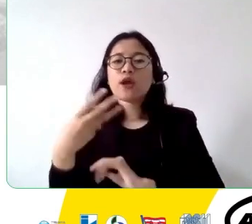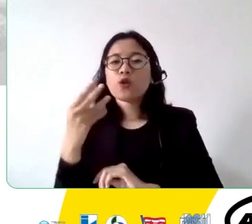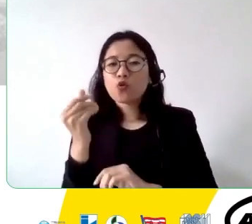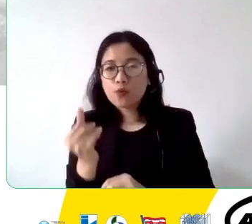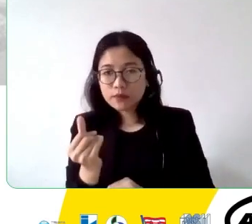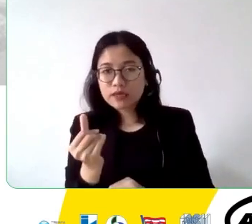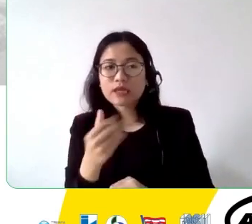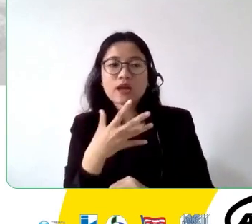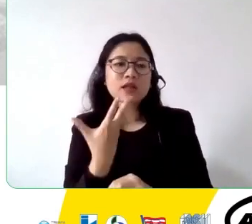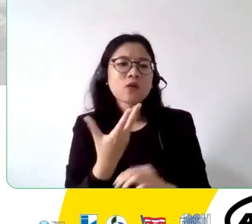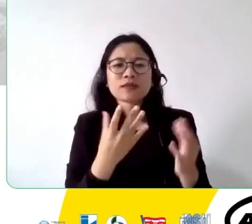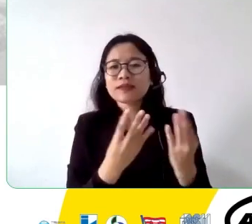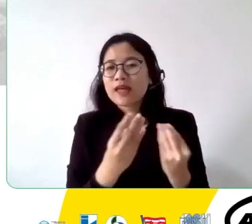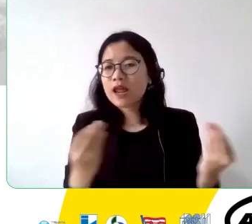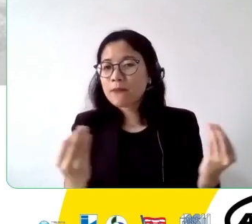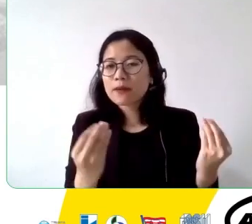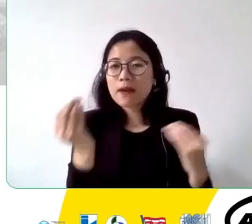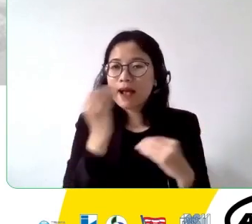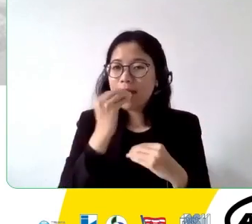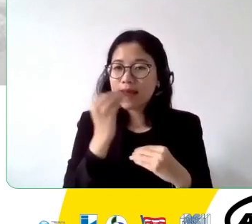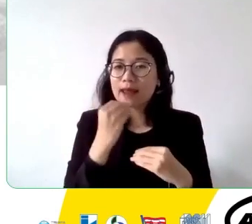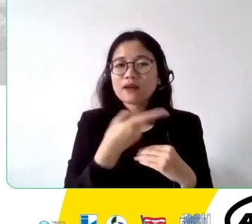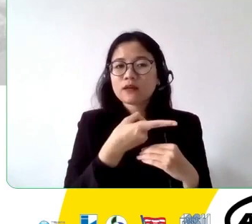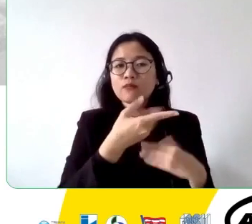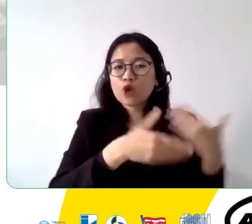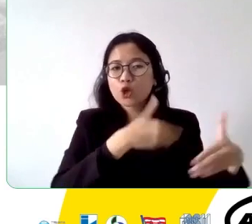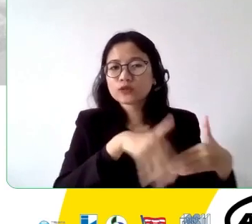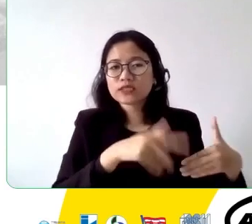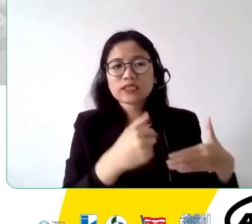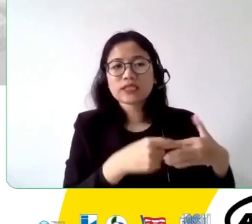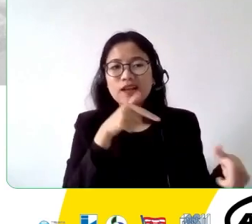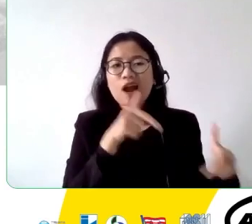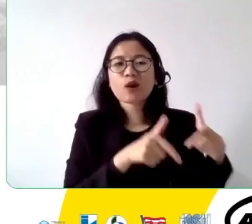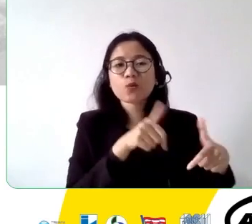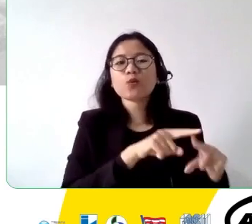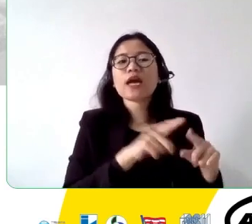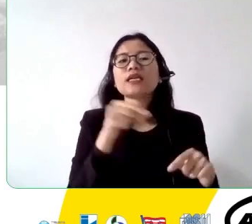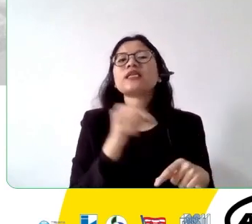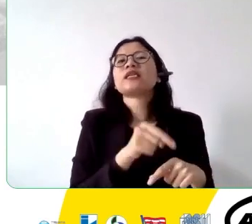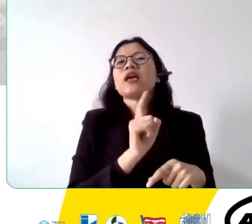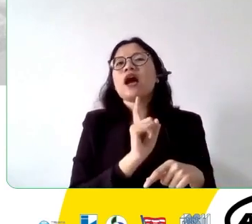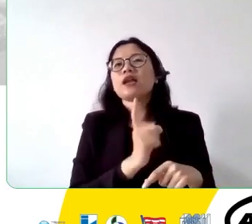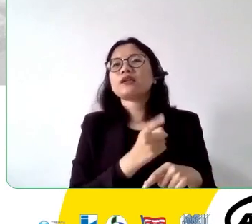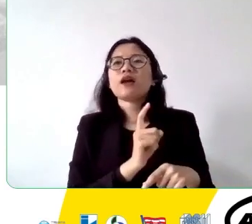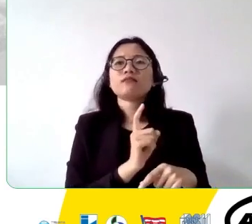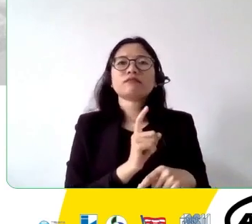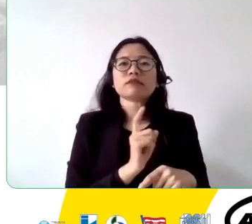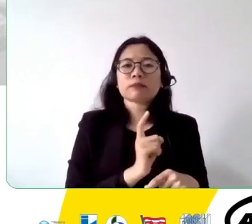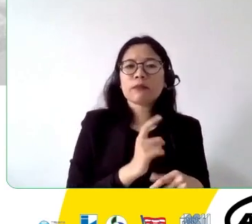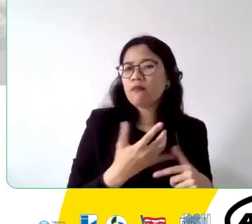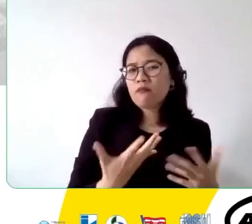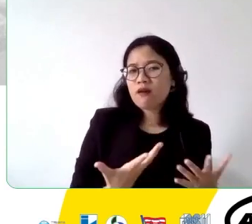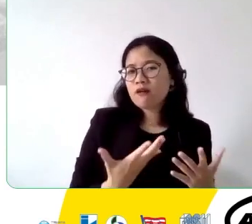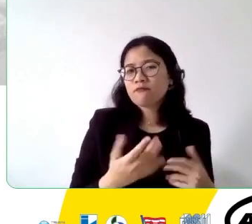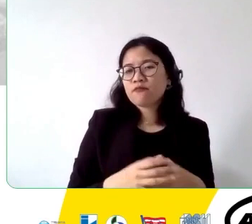impact on the economic, and then this affected to human health,